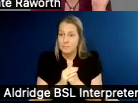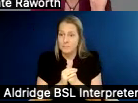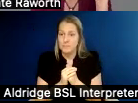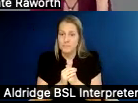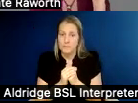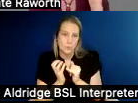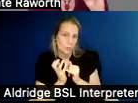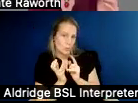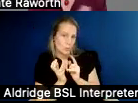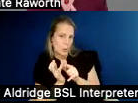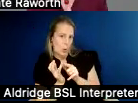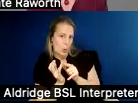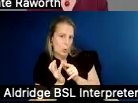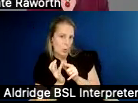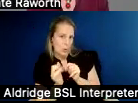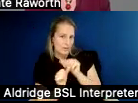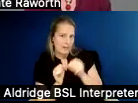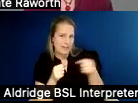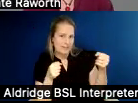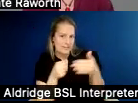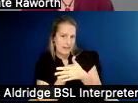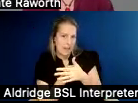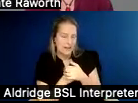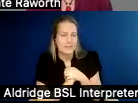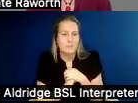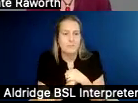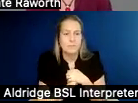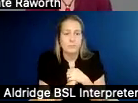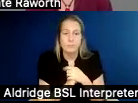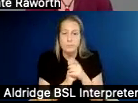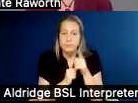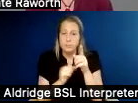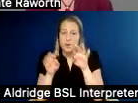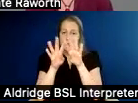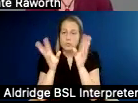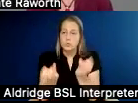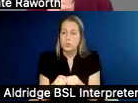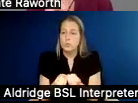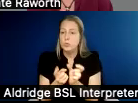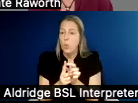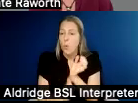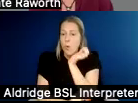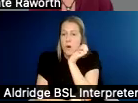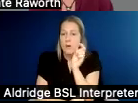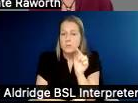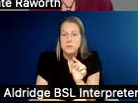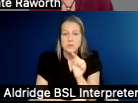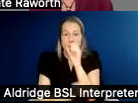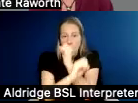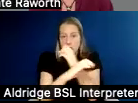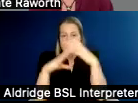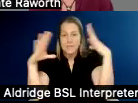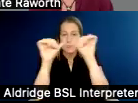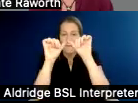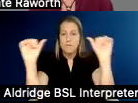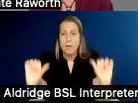next slide. There we go. The donut has come to be a conceptual framework that can be boiled down to this essence.